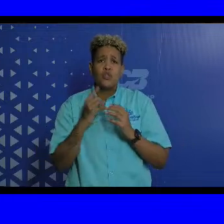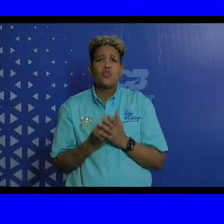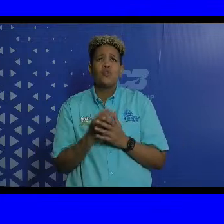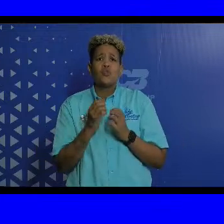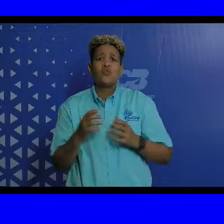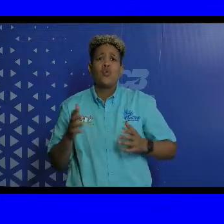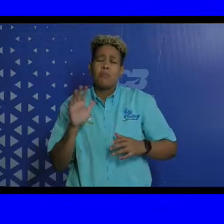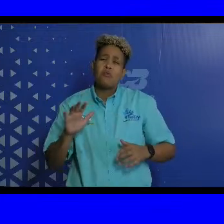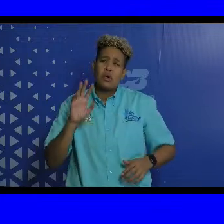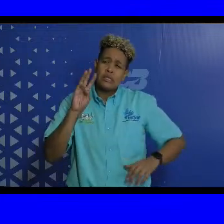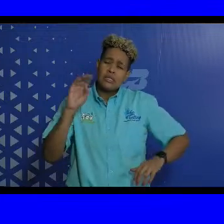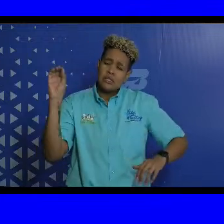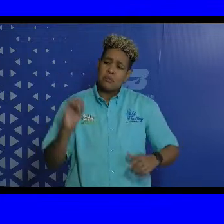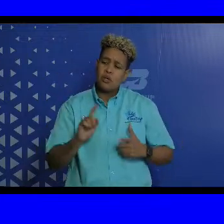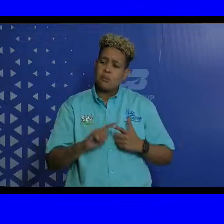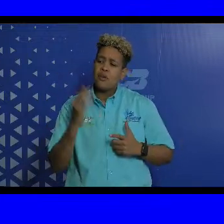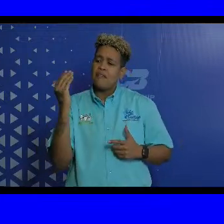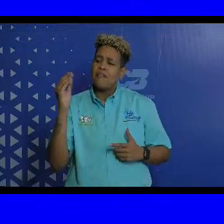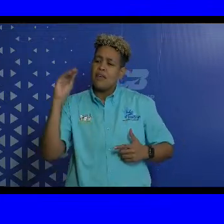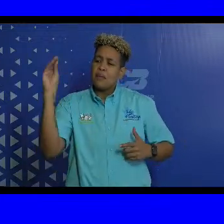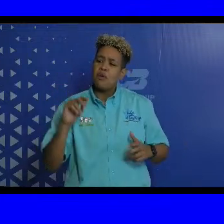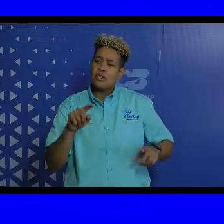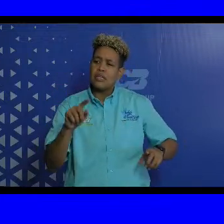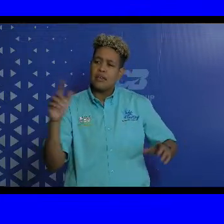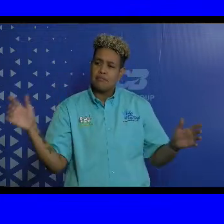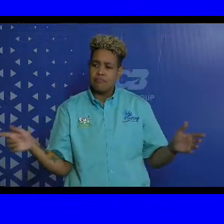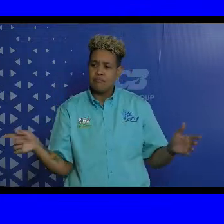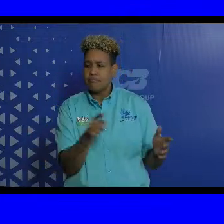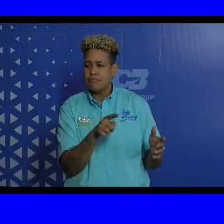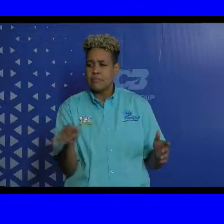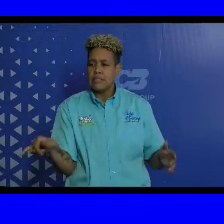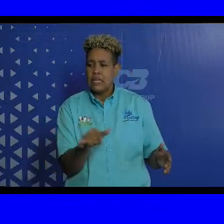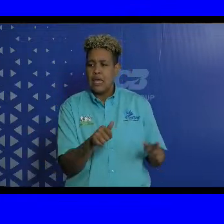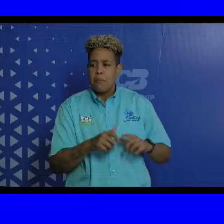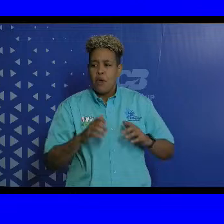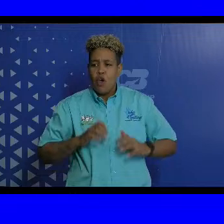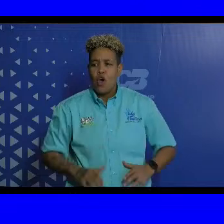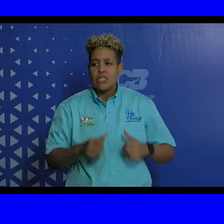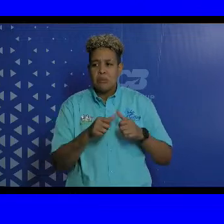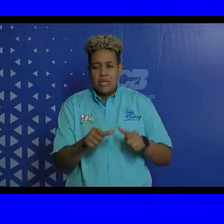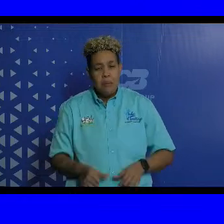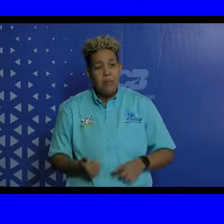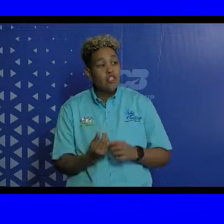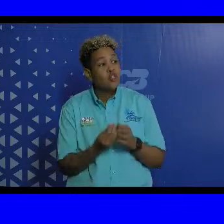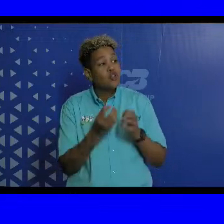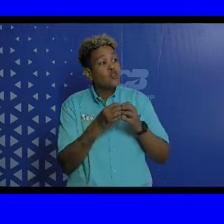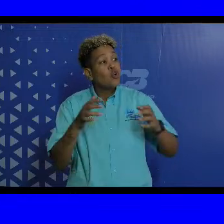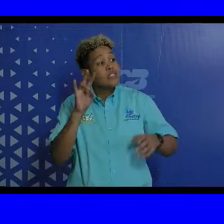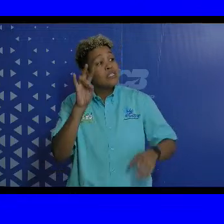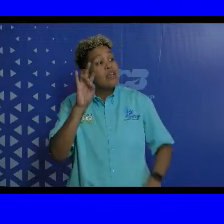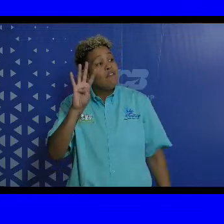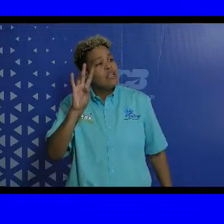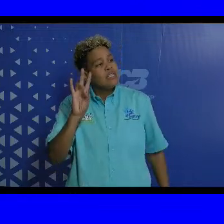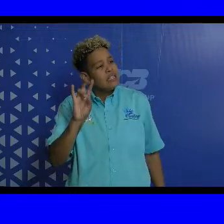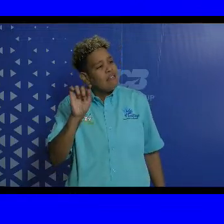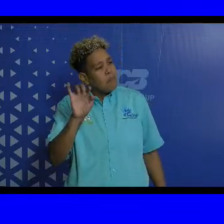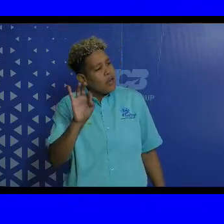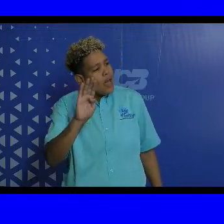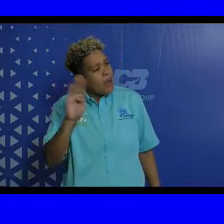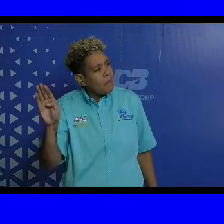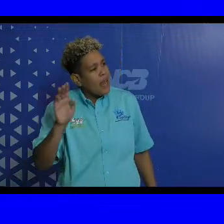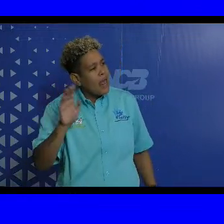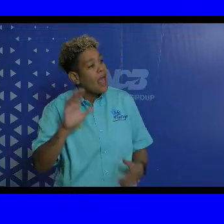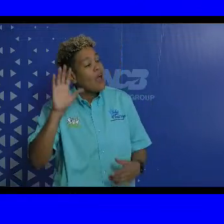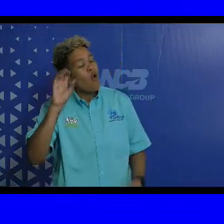by 6% and 15% respectively. Customer deposits grew to $747.9